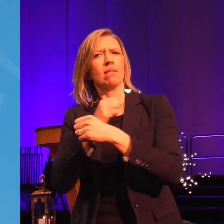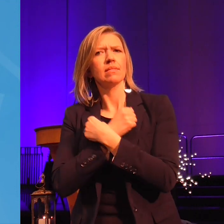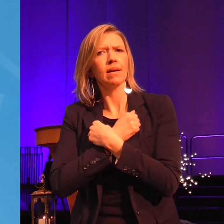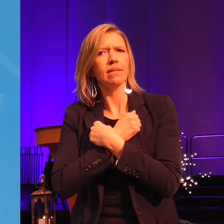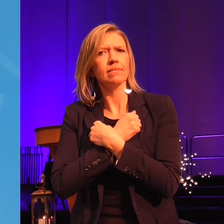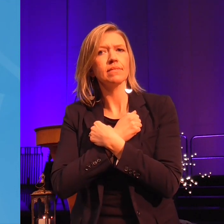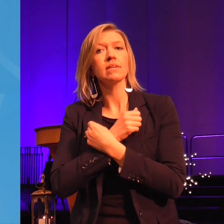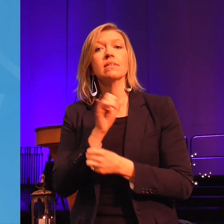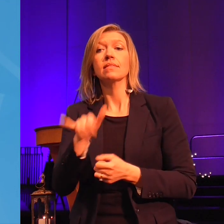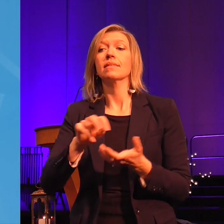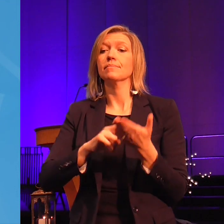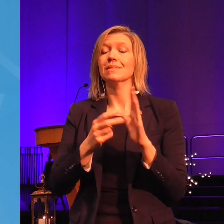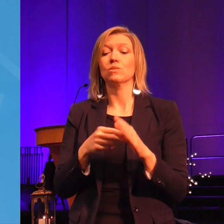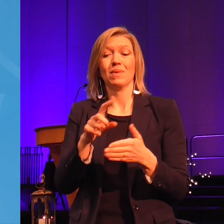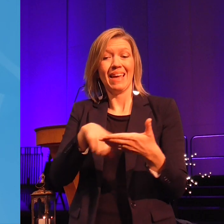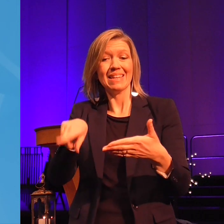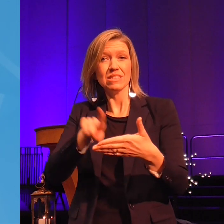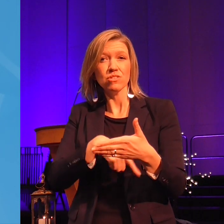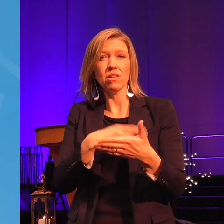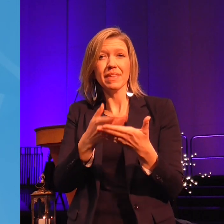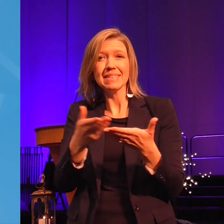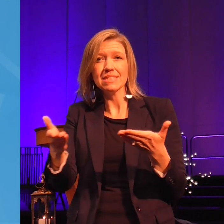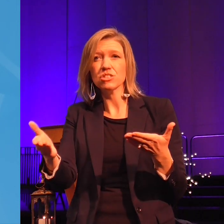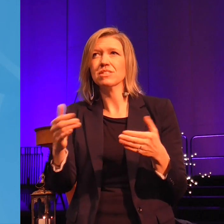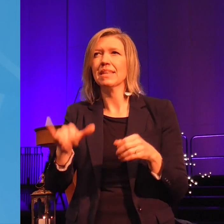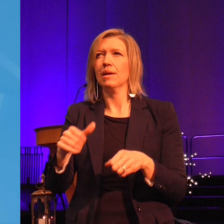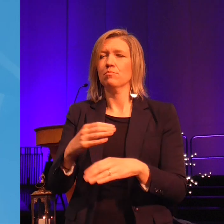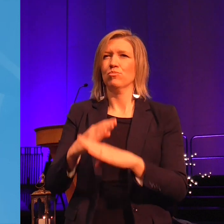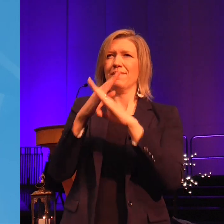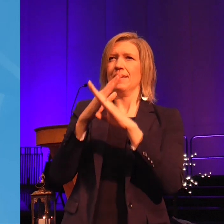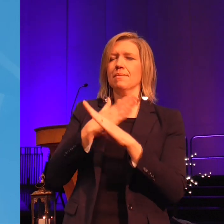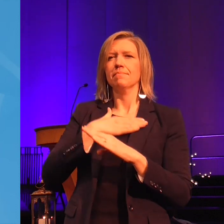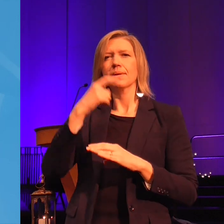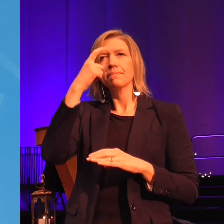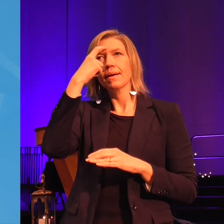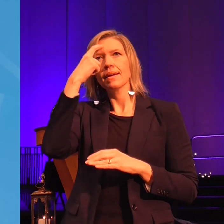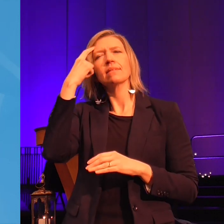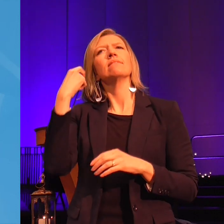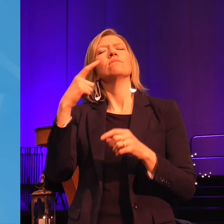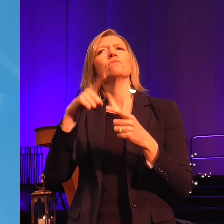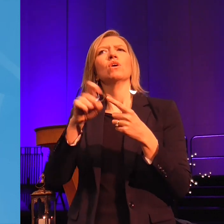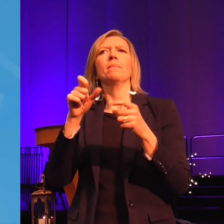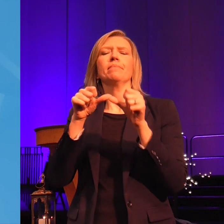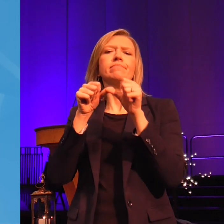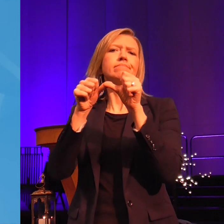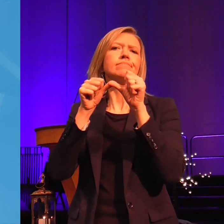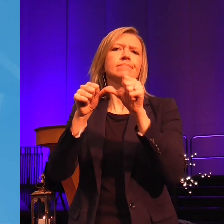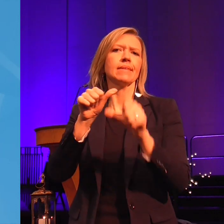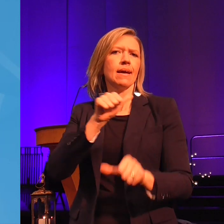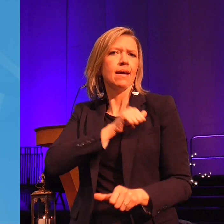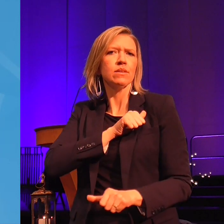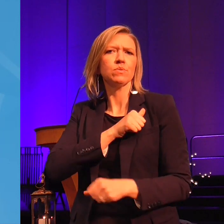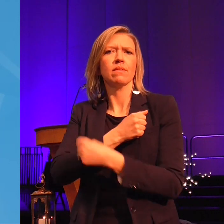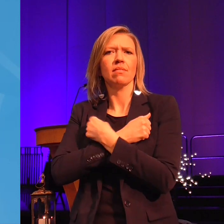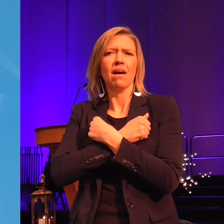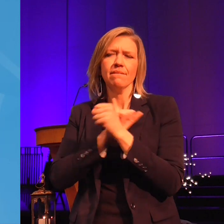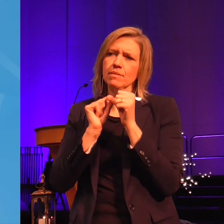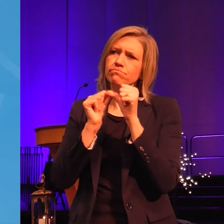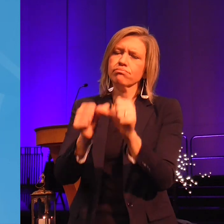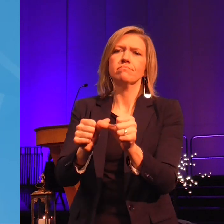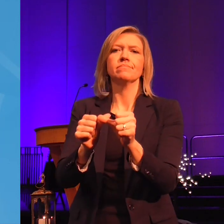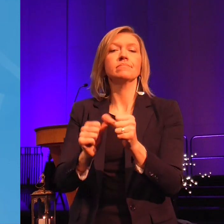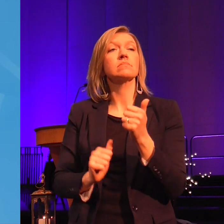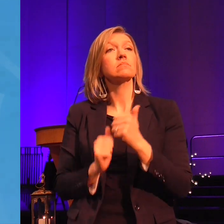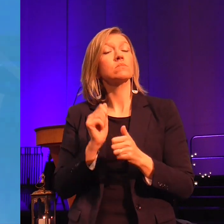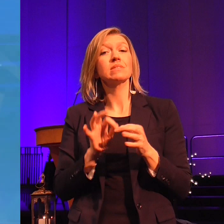That is to say, to cancel the conditions which are preventing my mind from maintaining an attitude of love. So the spiritually mature